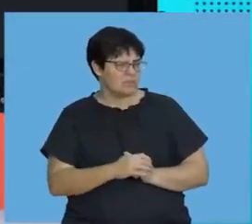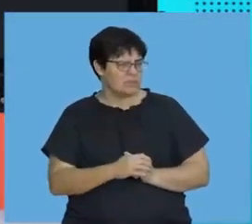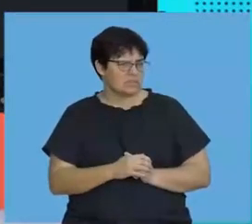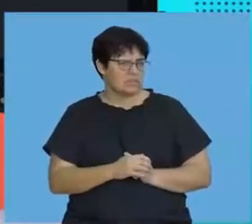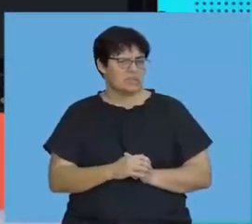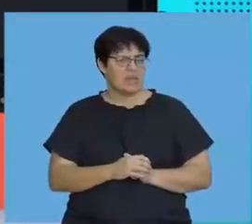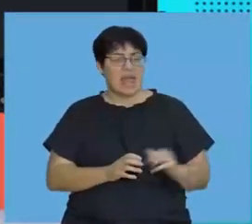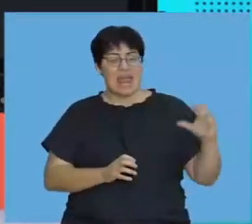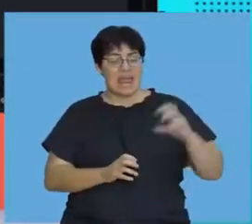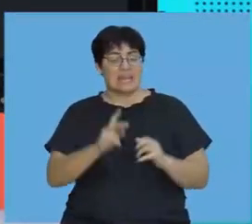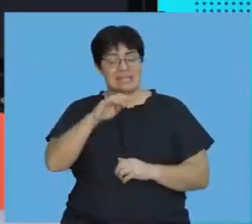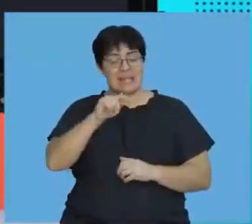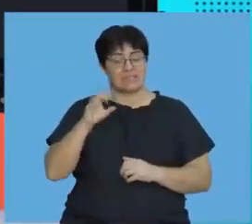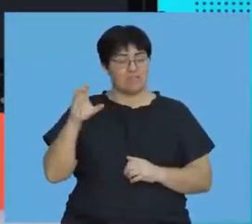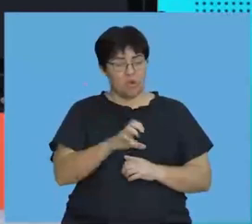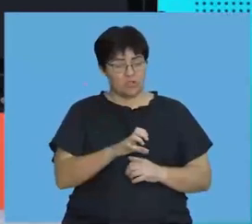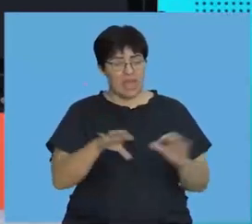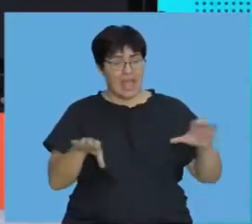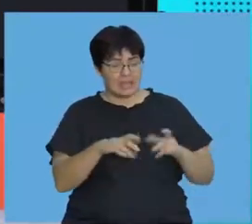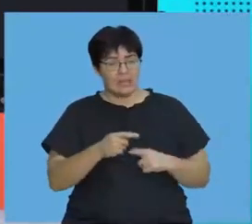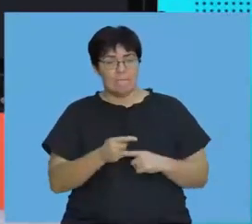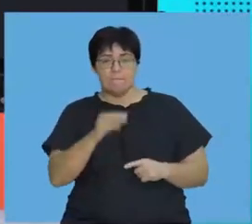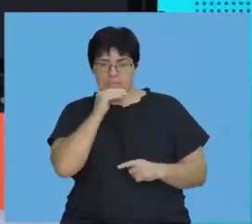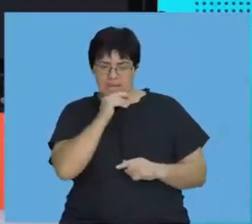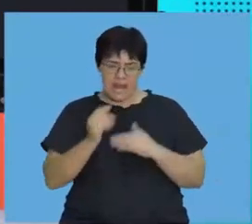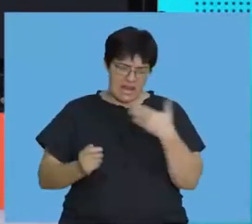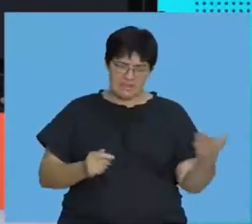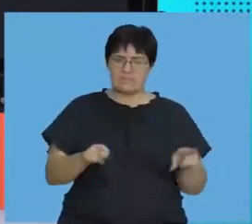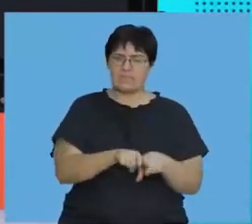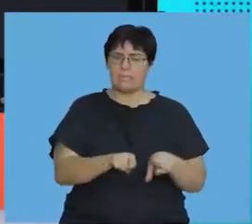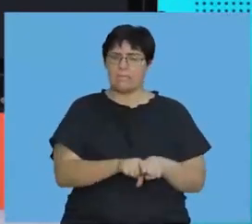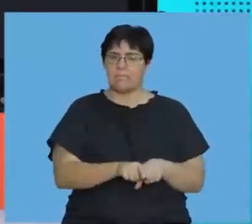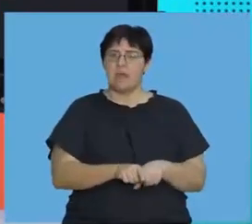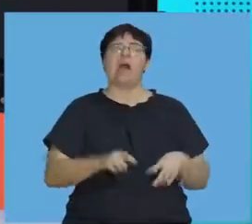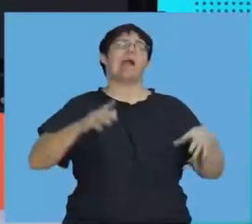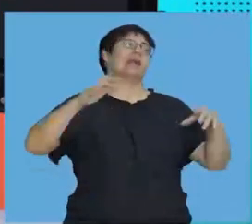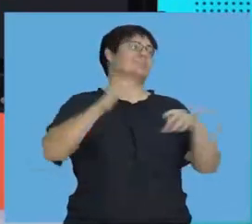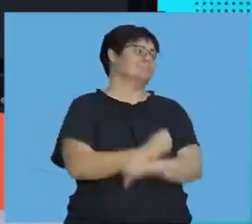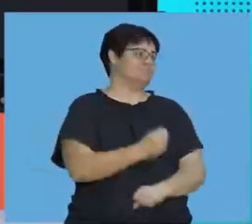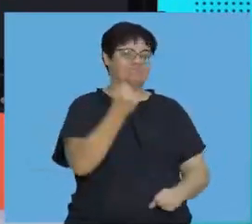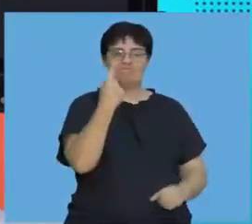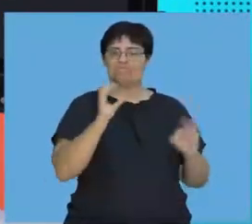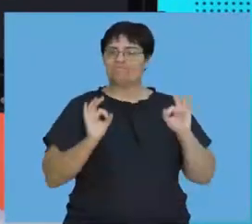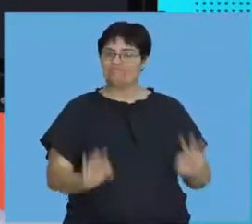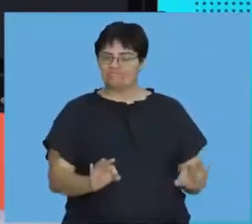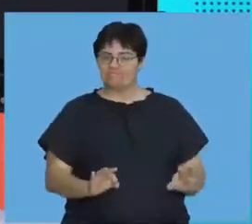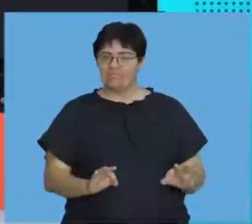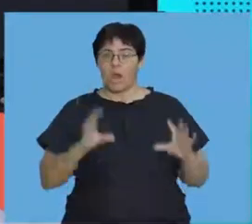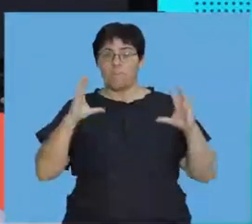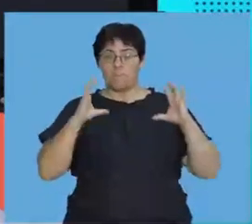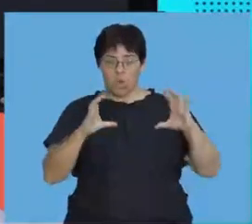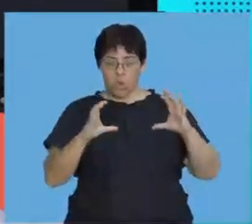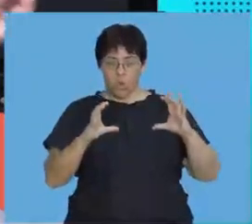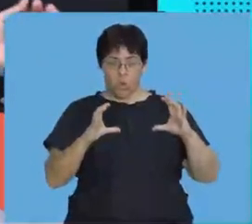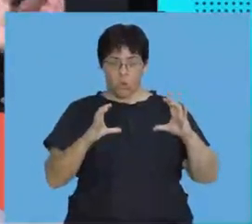means the net force that's acting on my ball must be to the left, which makes sense. The